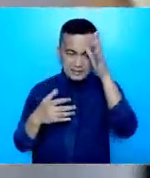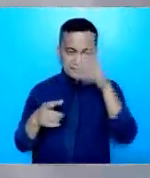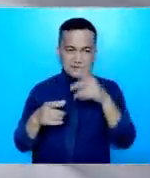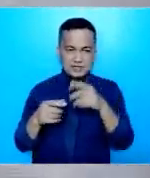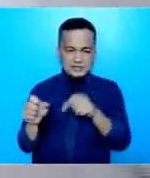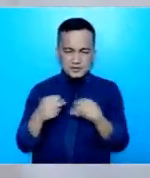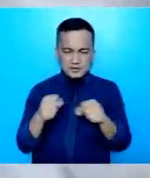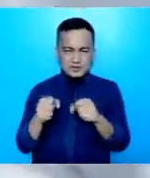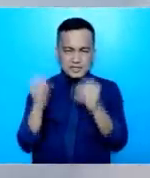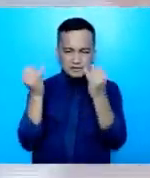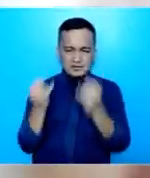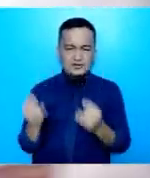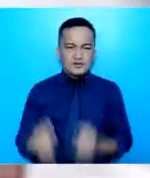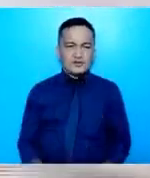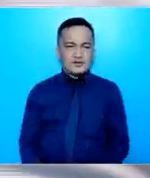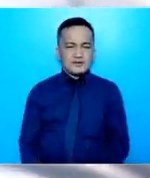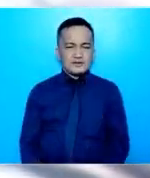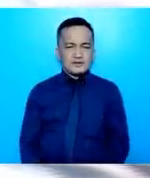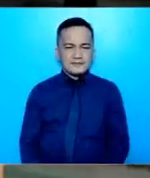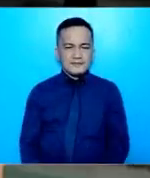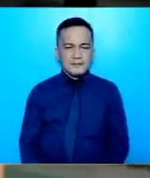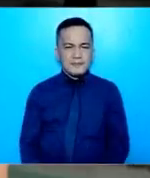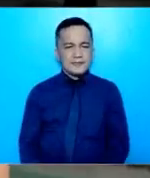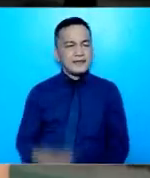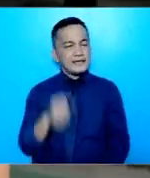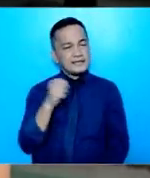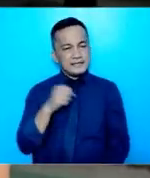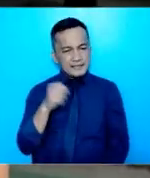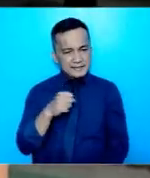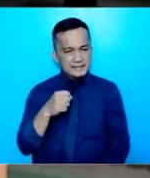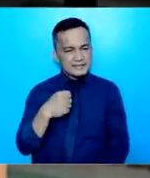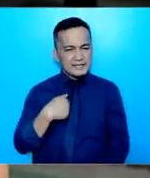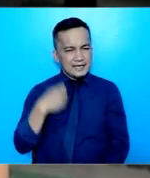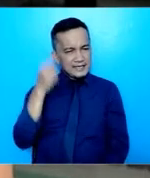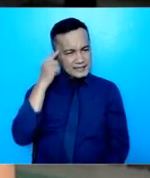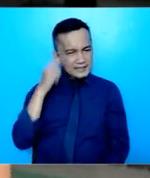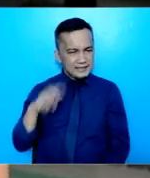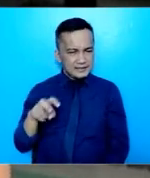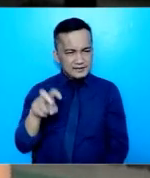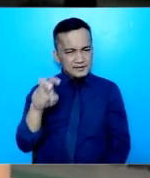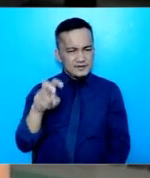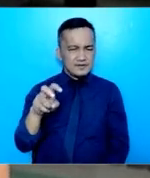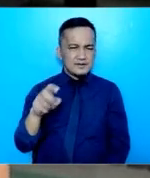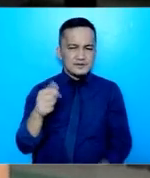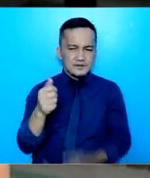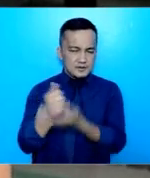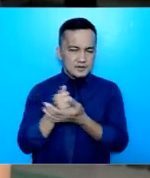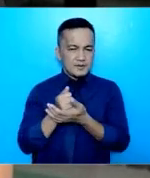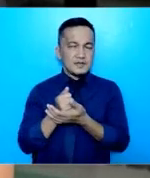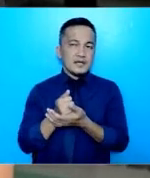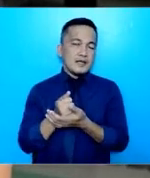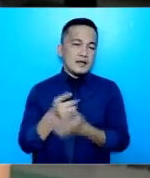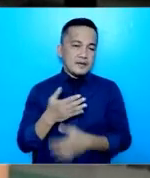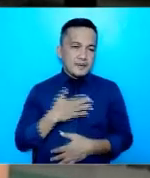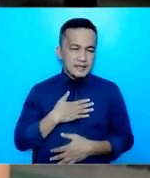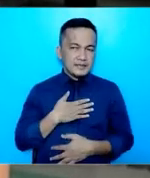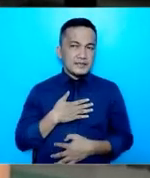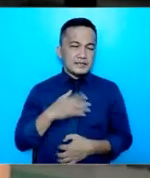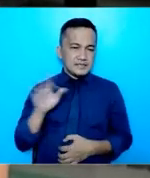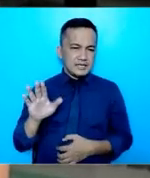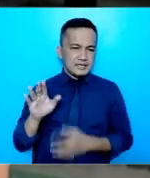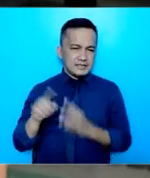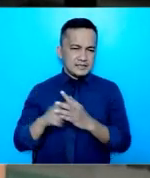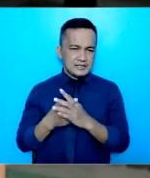idol. Yes, I think that his journey was very helpful to mine because he also started